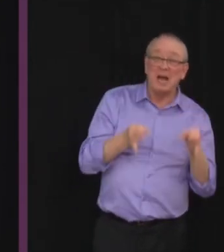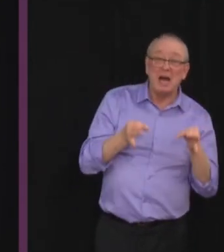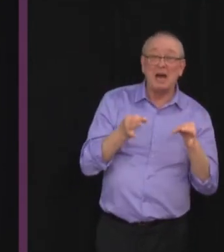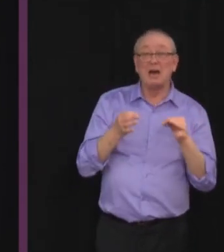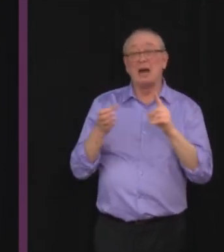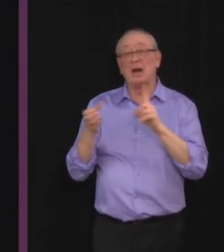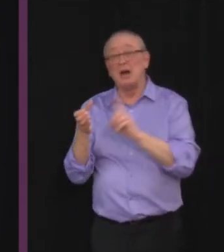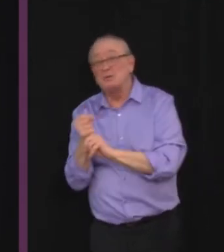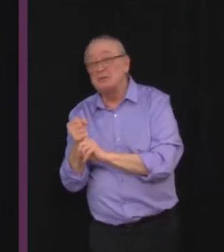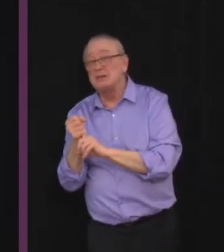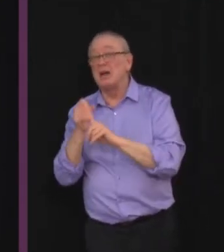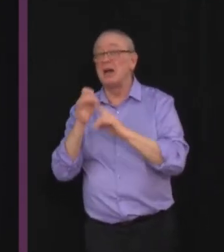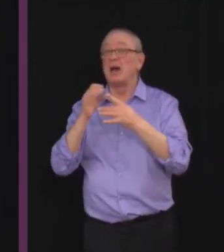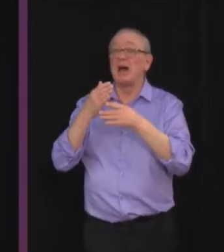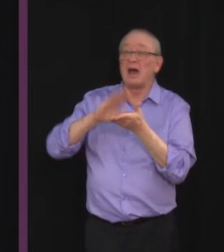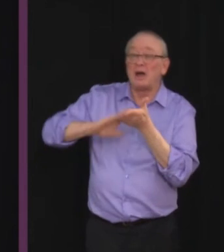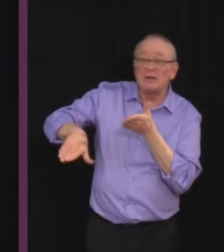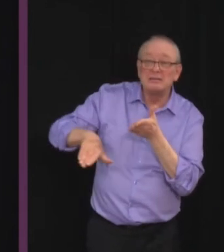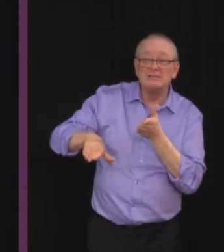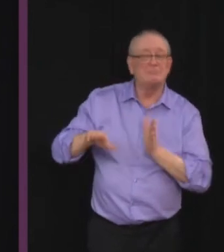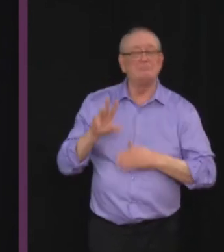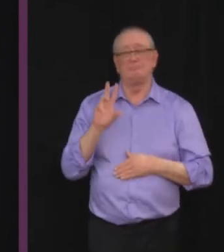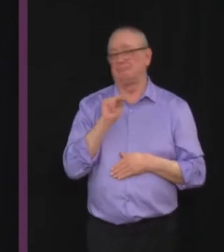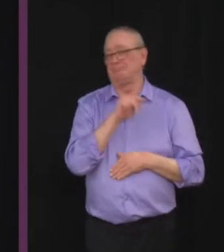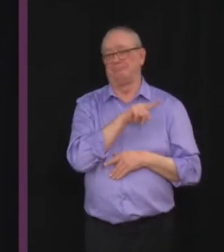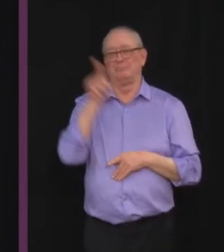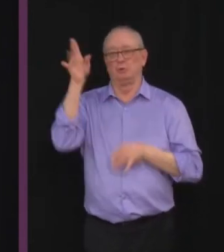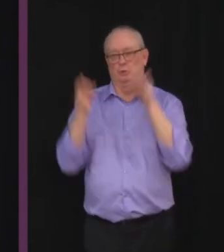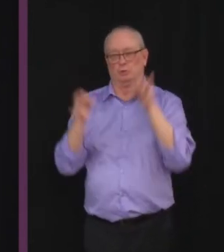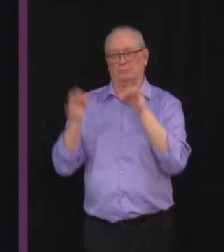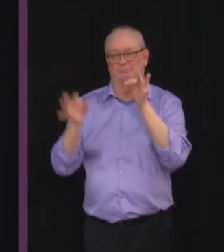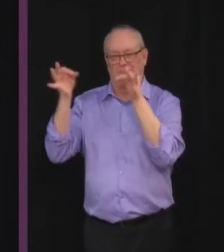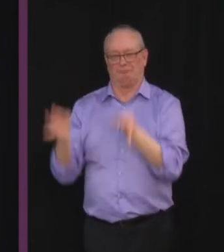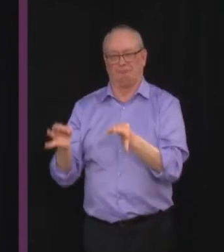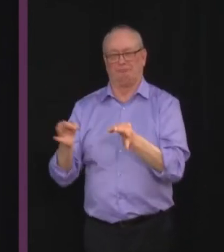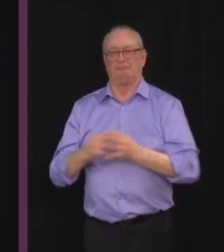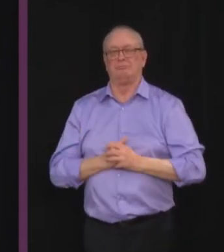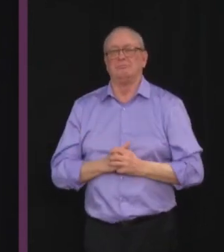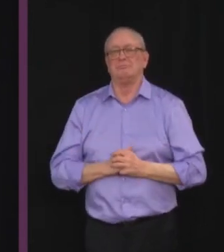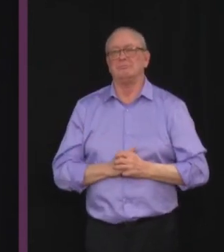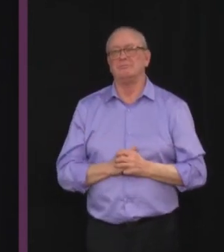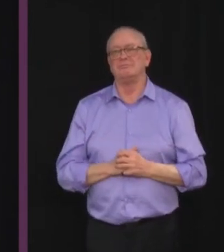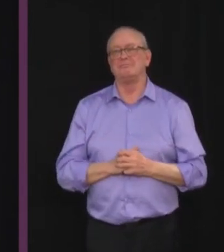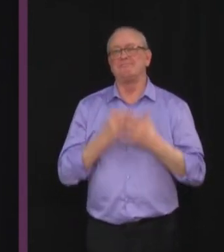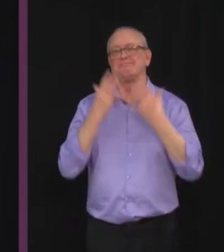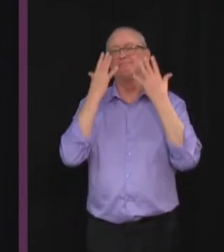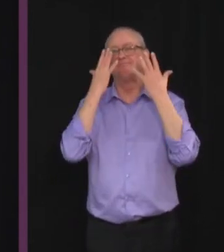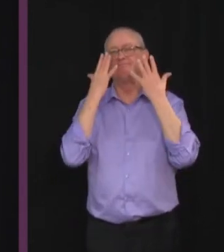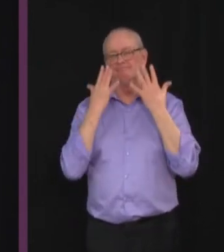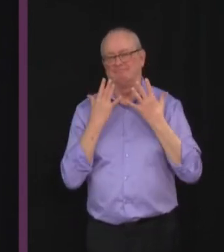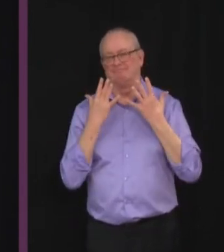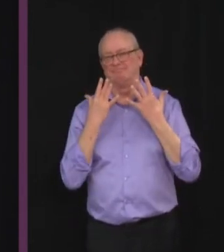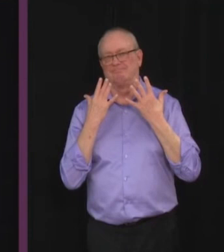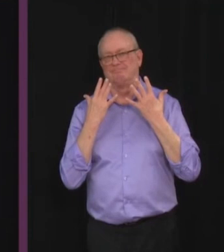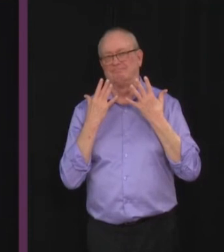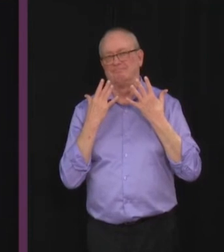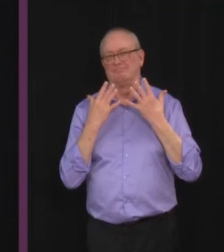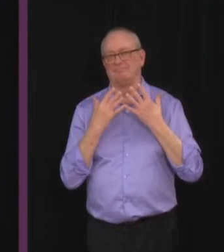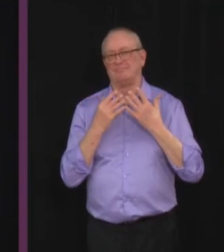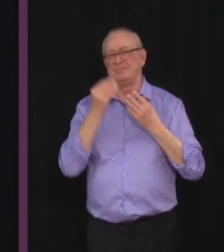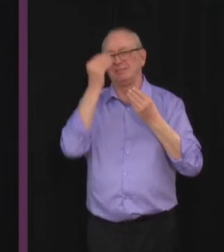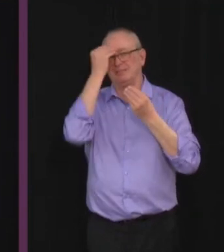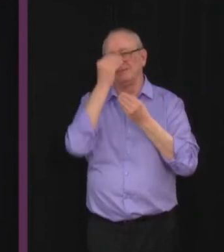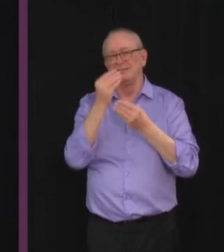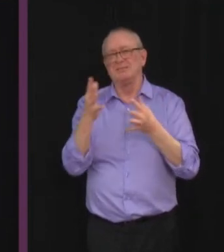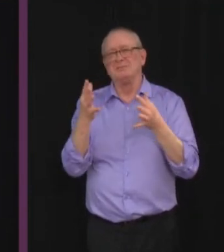Services. While this situation is unfortunate, I want to stress that this is a rare incident, and I want to thank